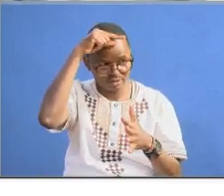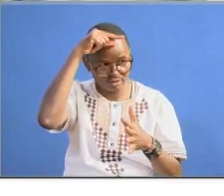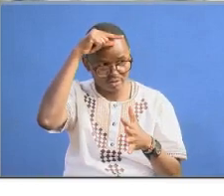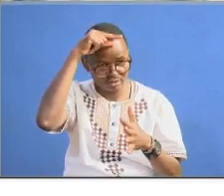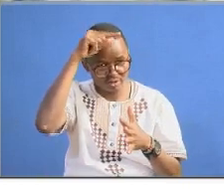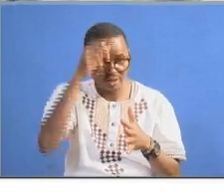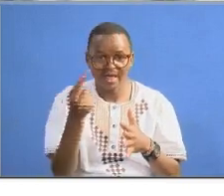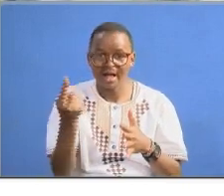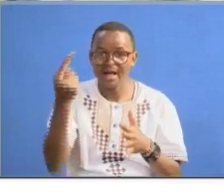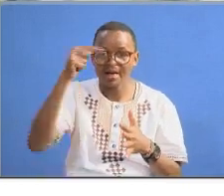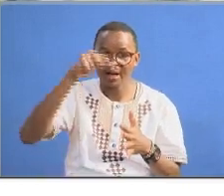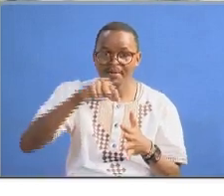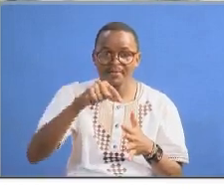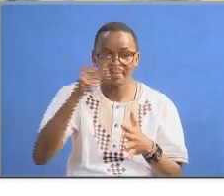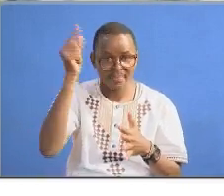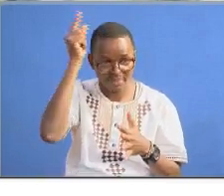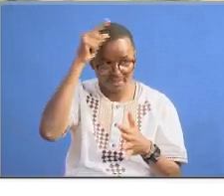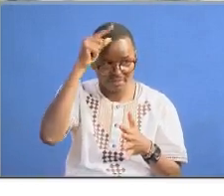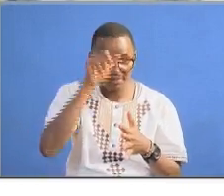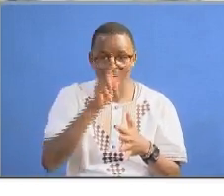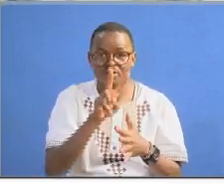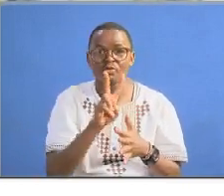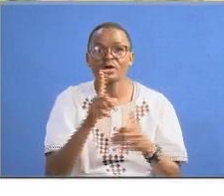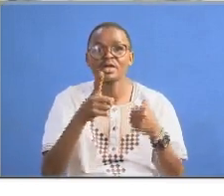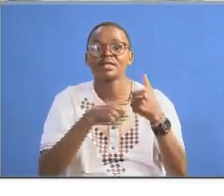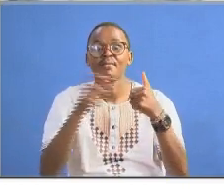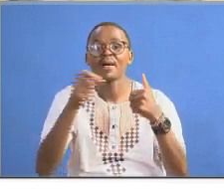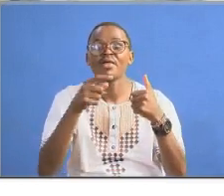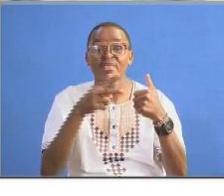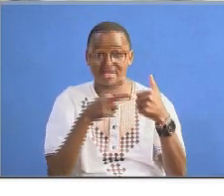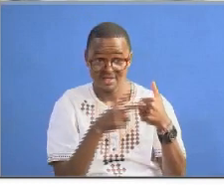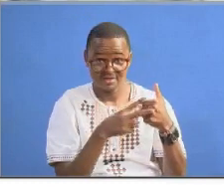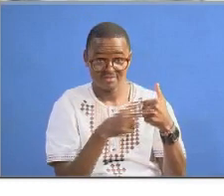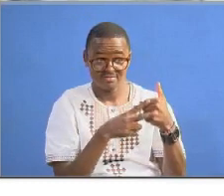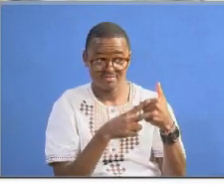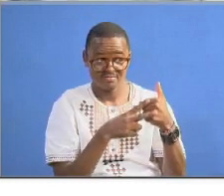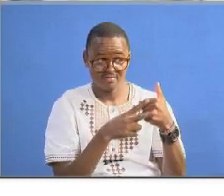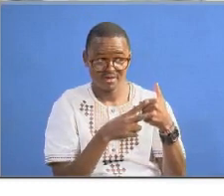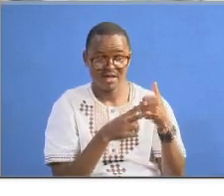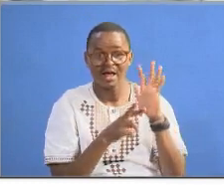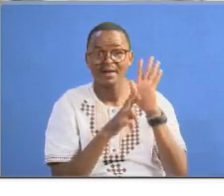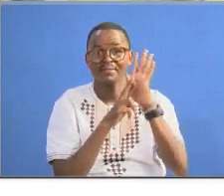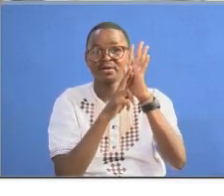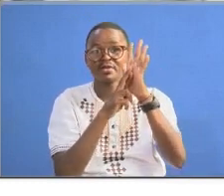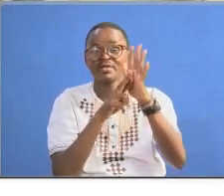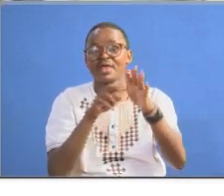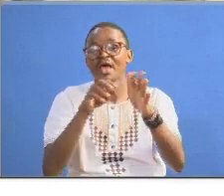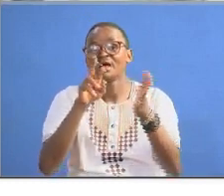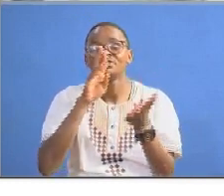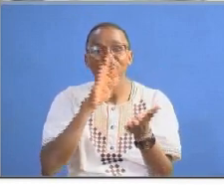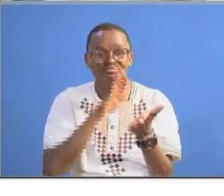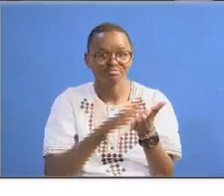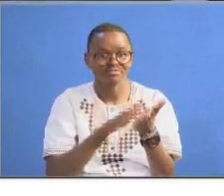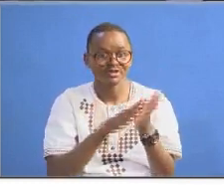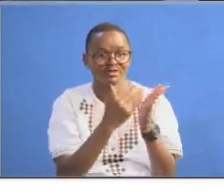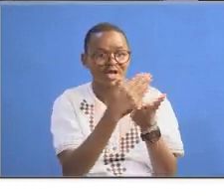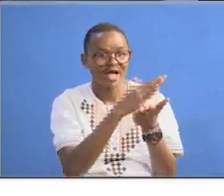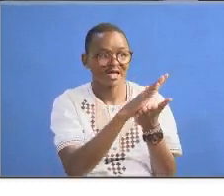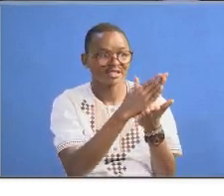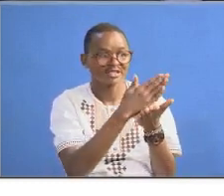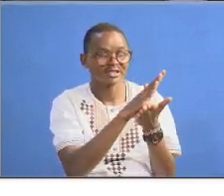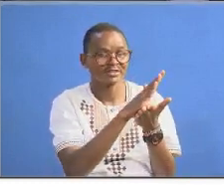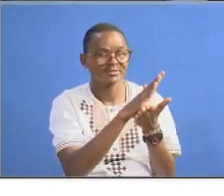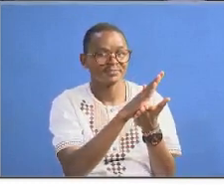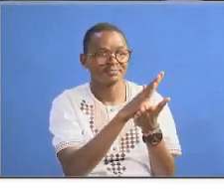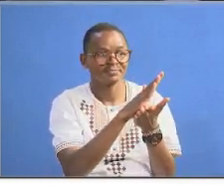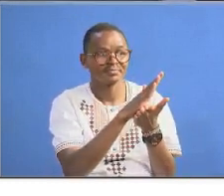the upcoming graduation on 26th July are presenting their findings. We are sharing.